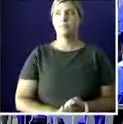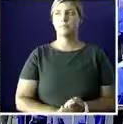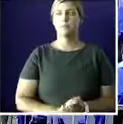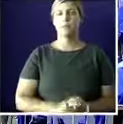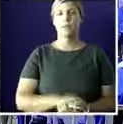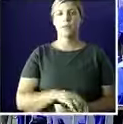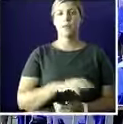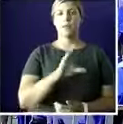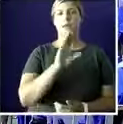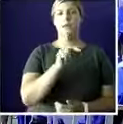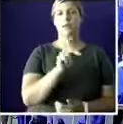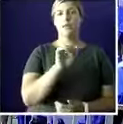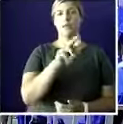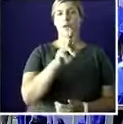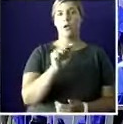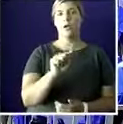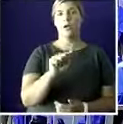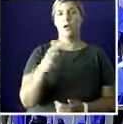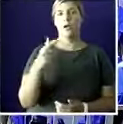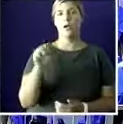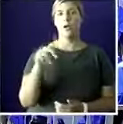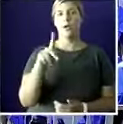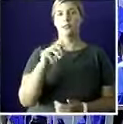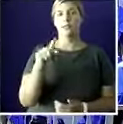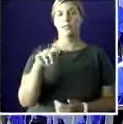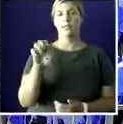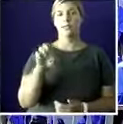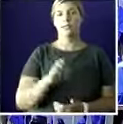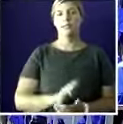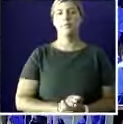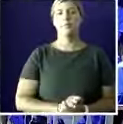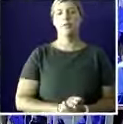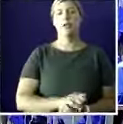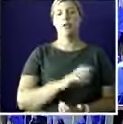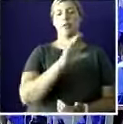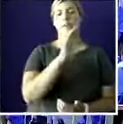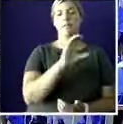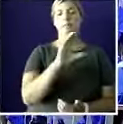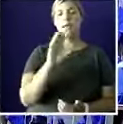Kira Lynn Godsey. Cortez Essex.